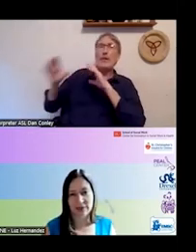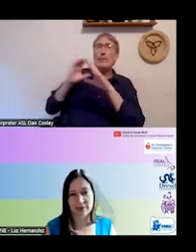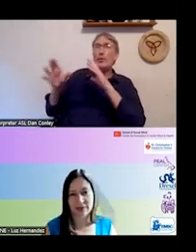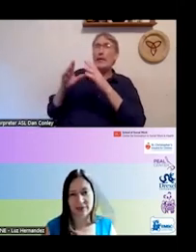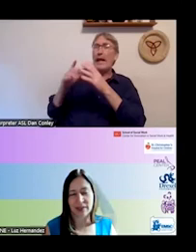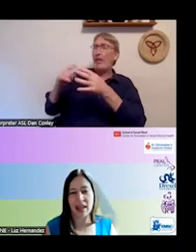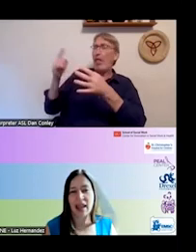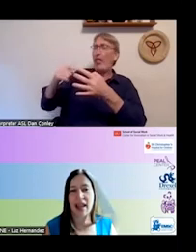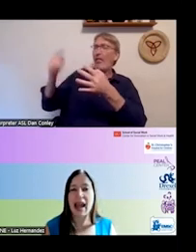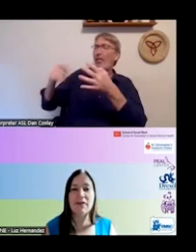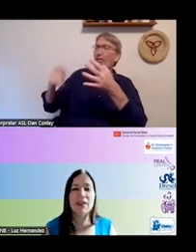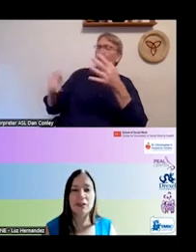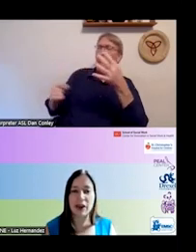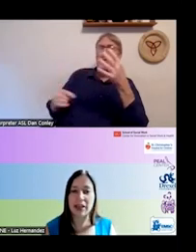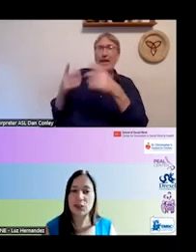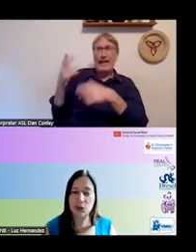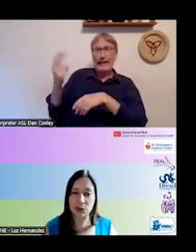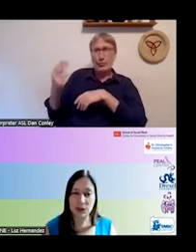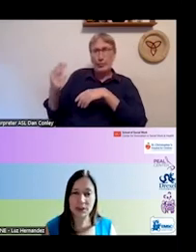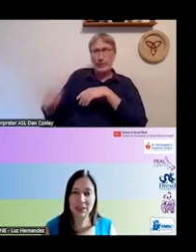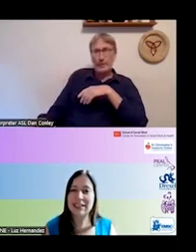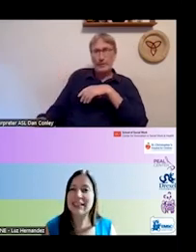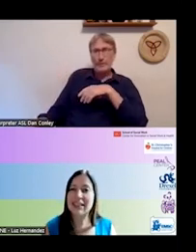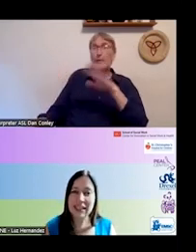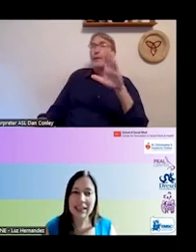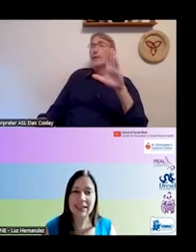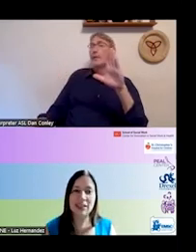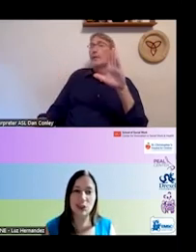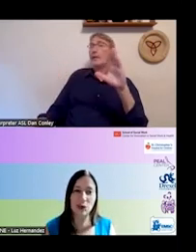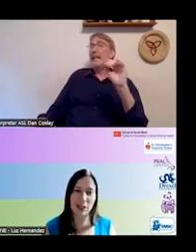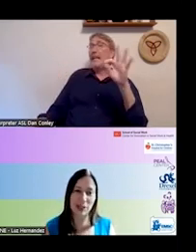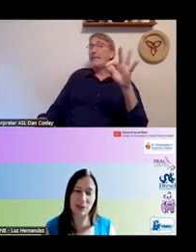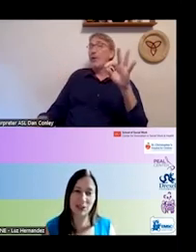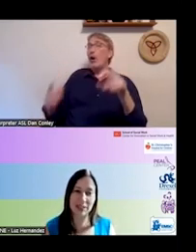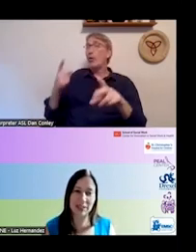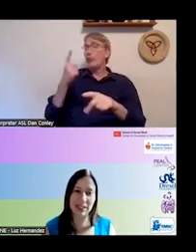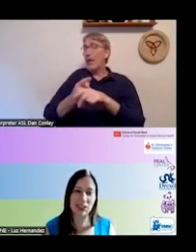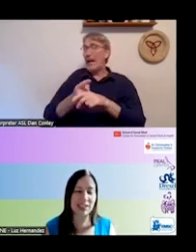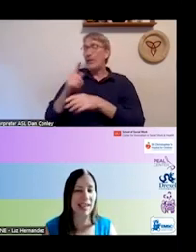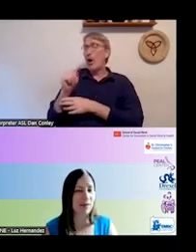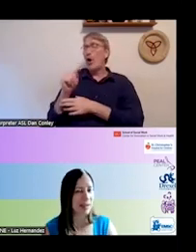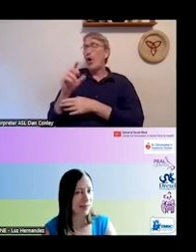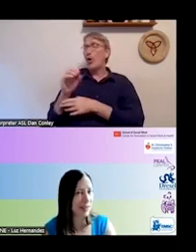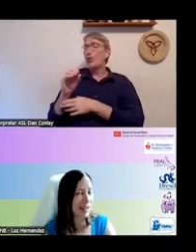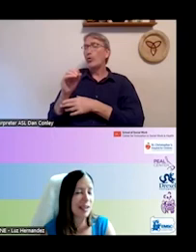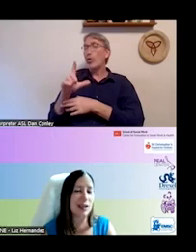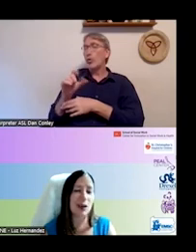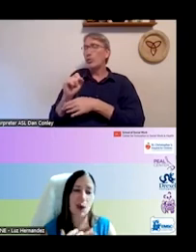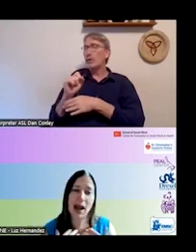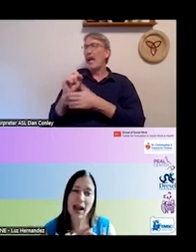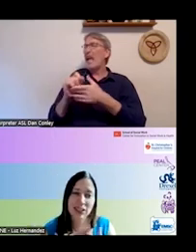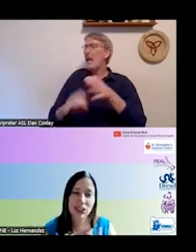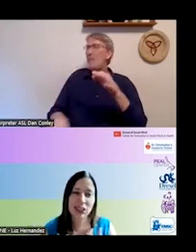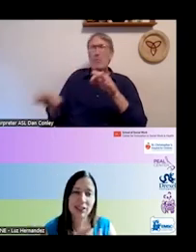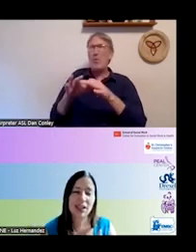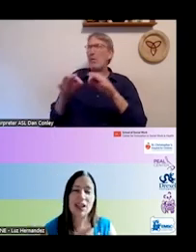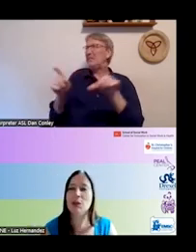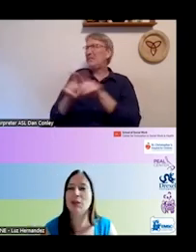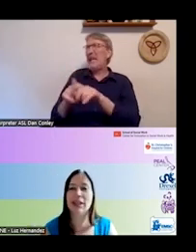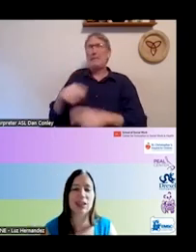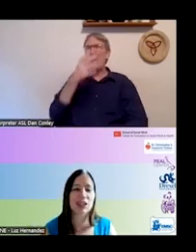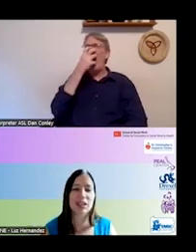information. Having the right tools is key during an emergency, just like having an IV or